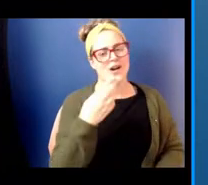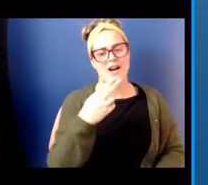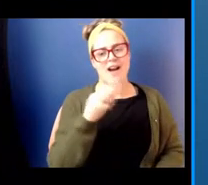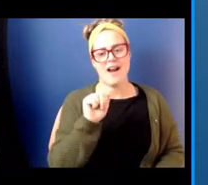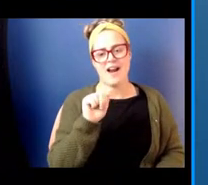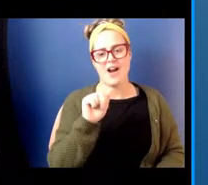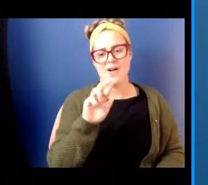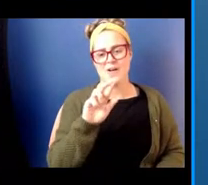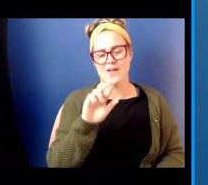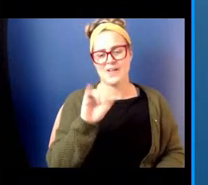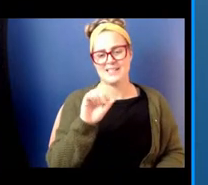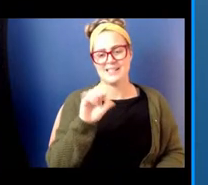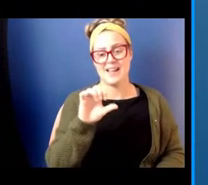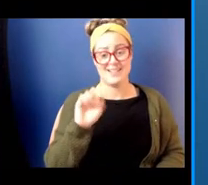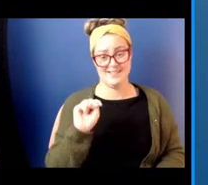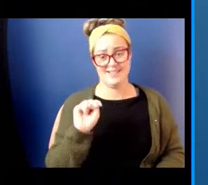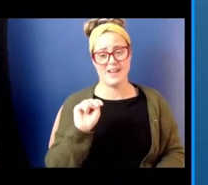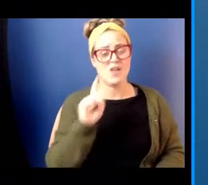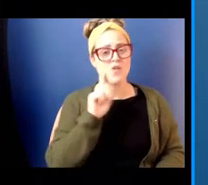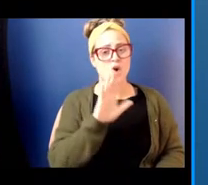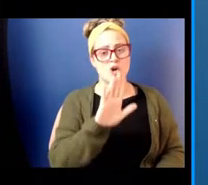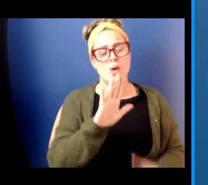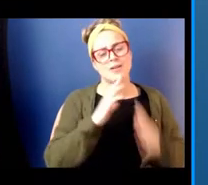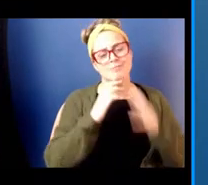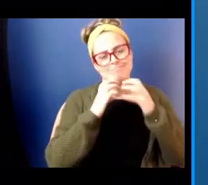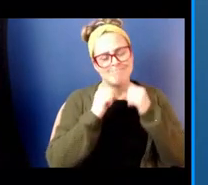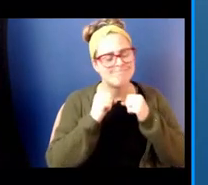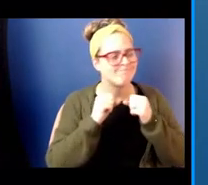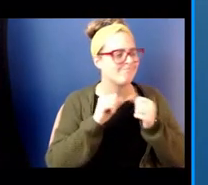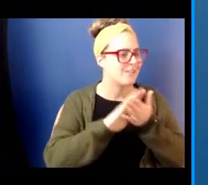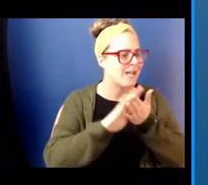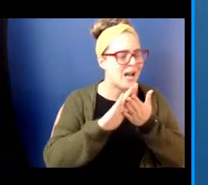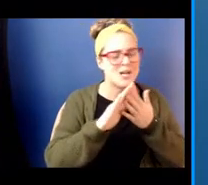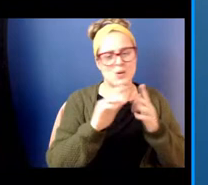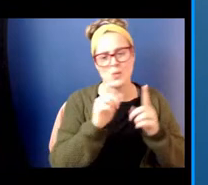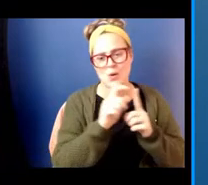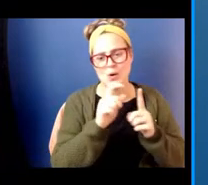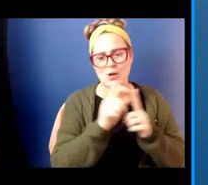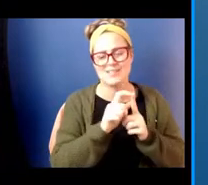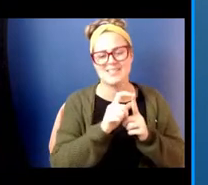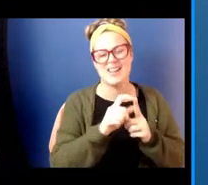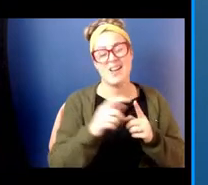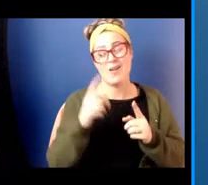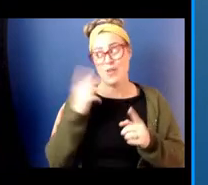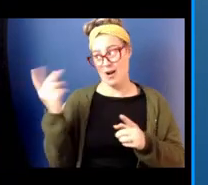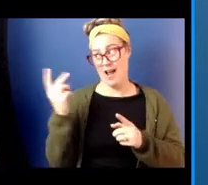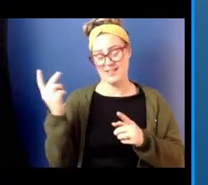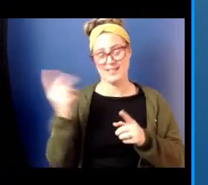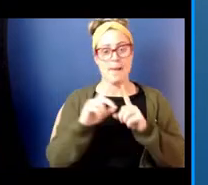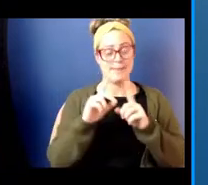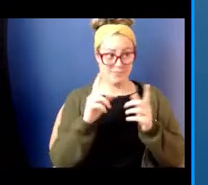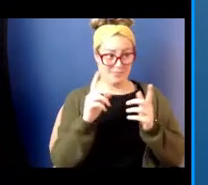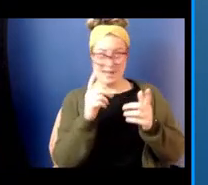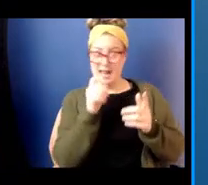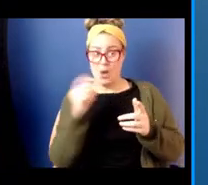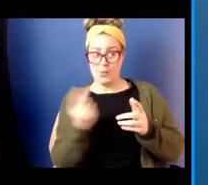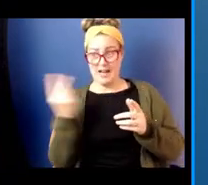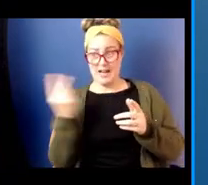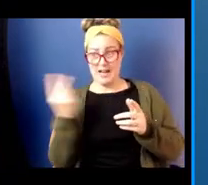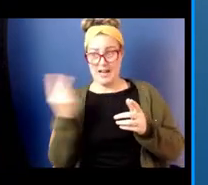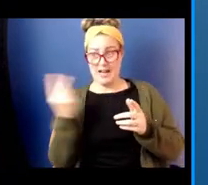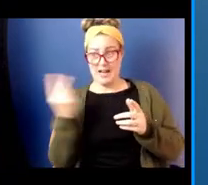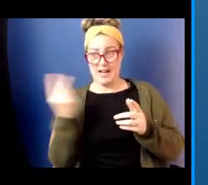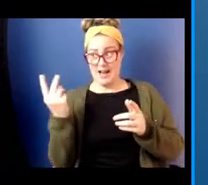your kind words for mignon and me but for all of us here and for your thoughtful remarks